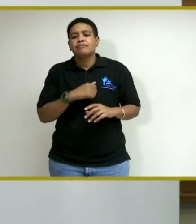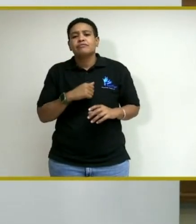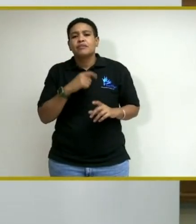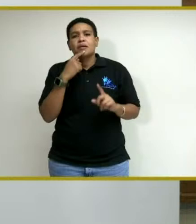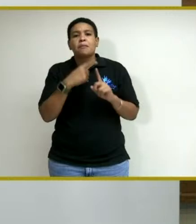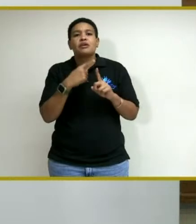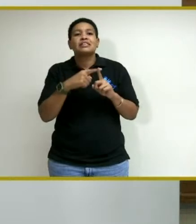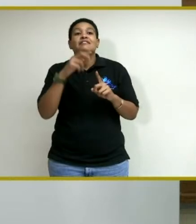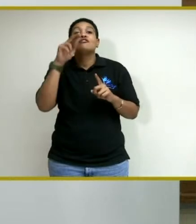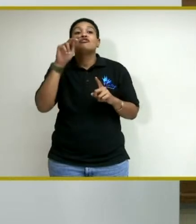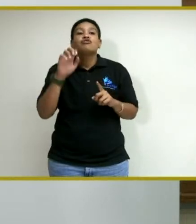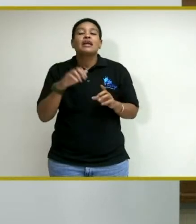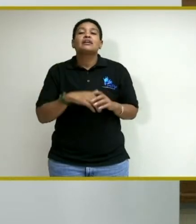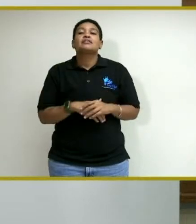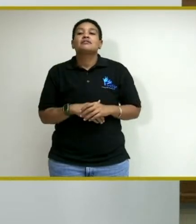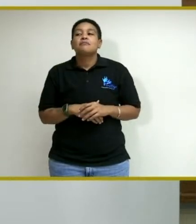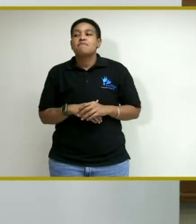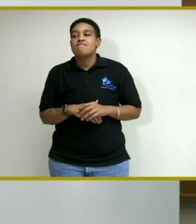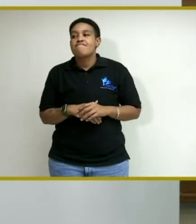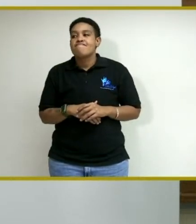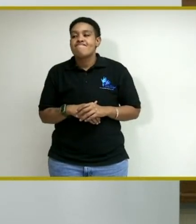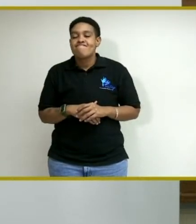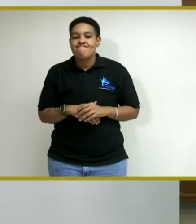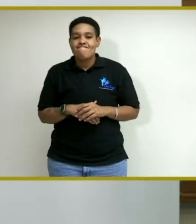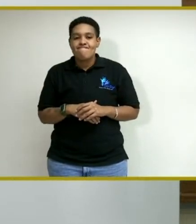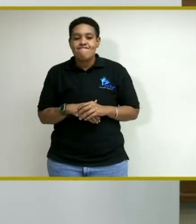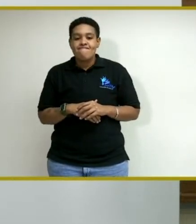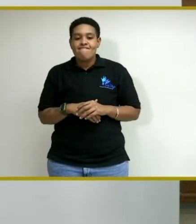rate, and the